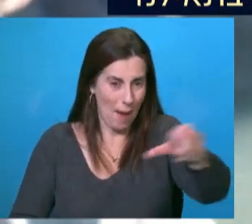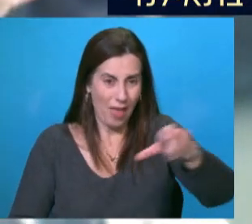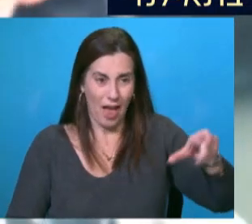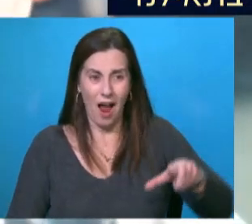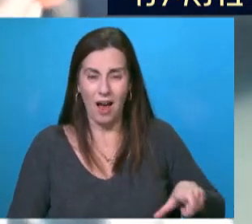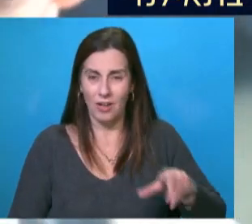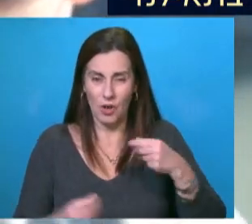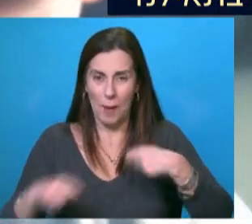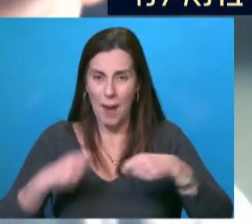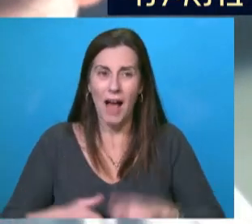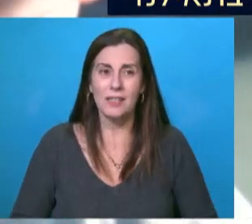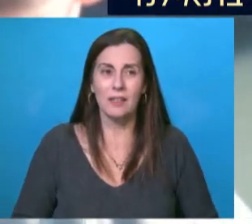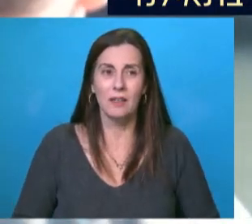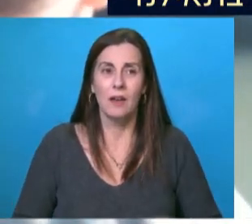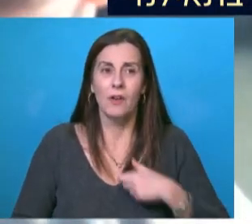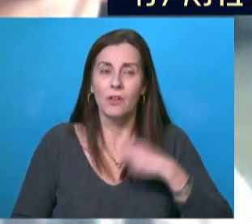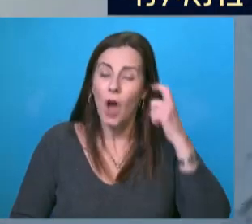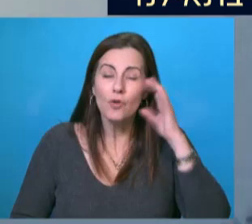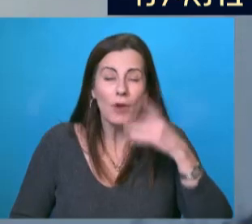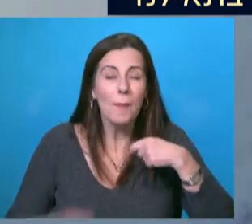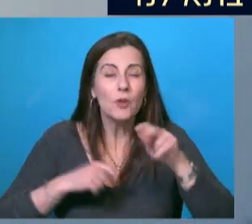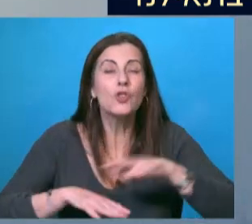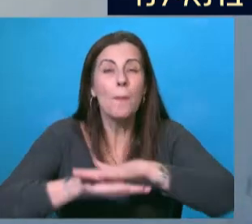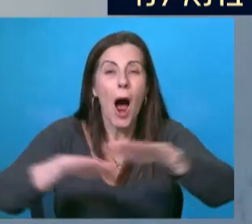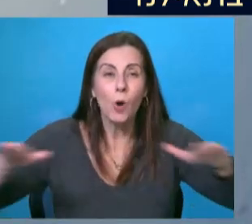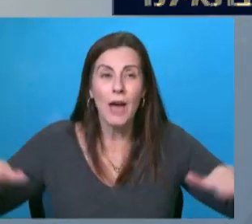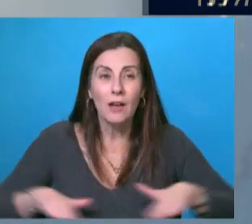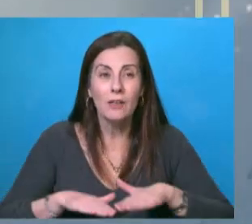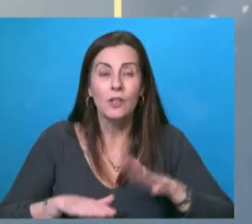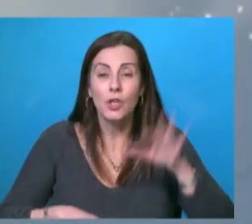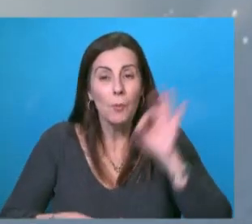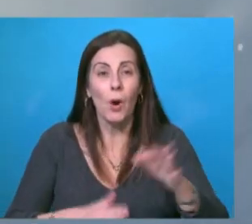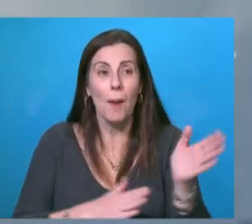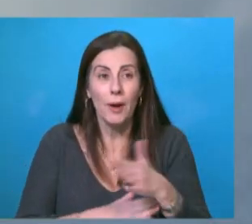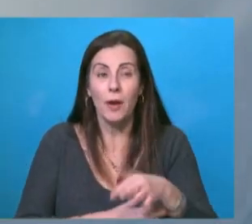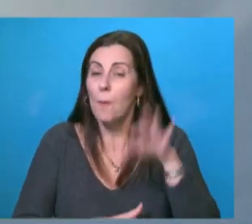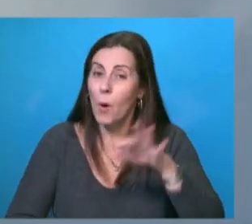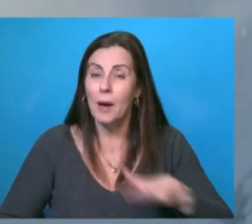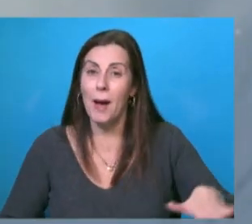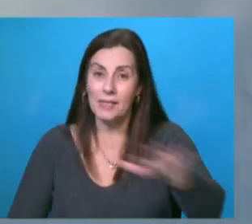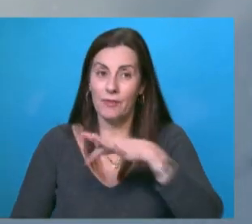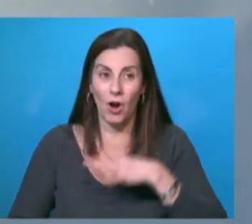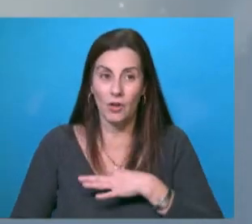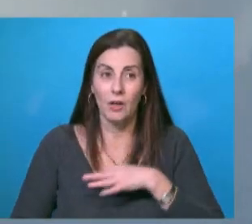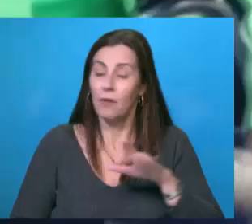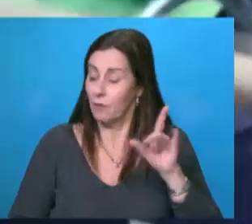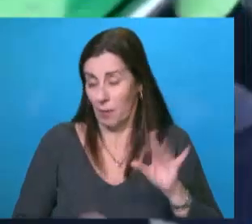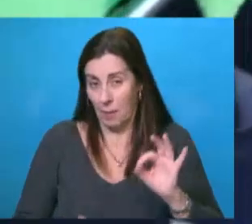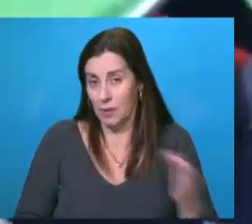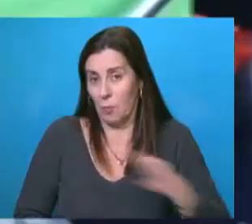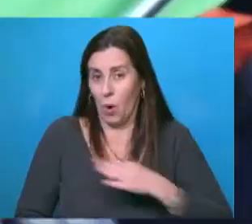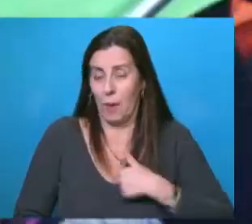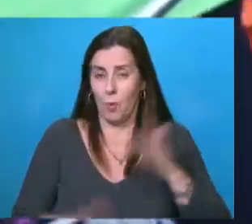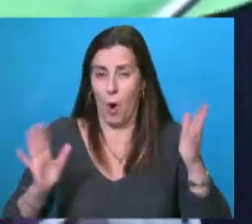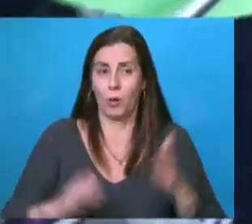alone, and imagine how much there is in the oceans and harming our fish, harming our environment, and especially it's harming us as well. And